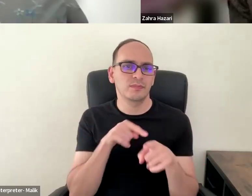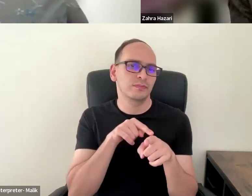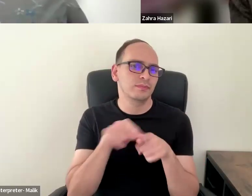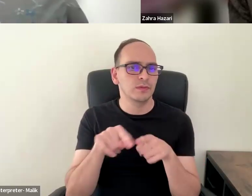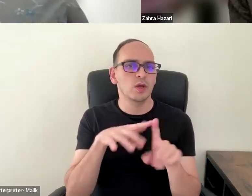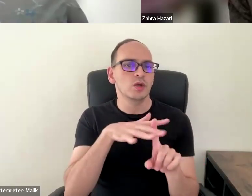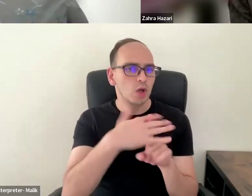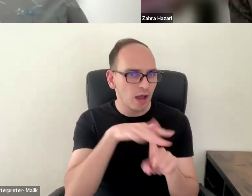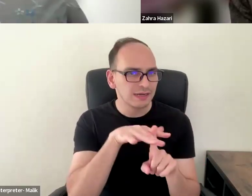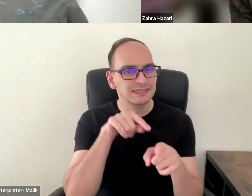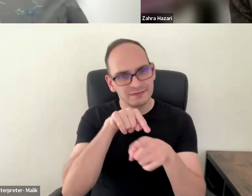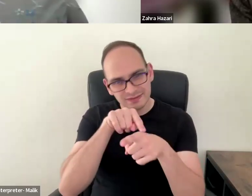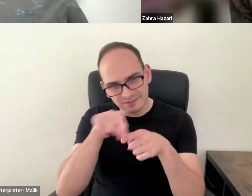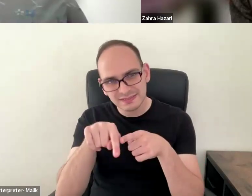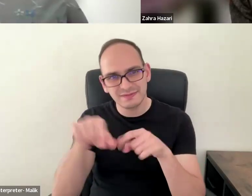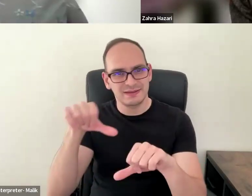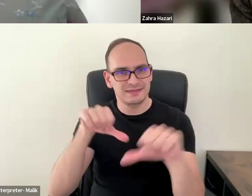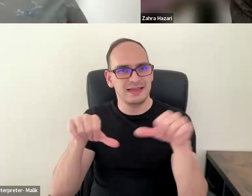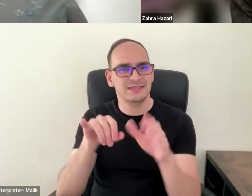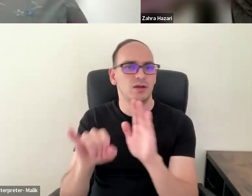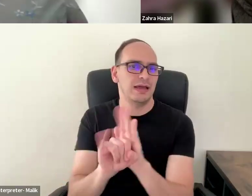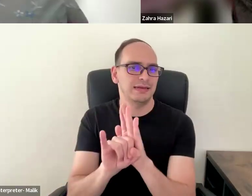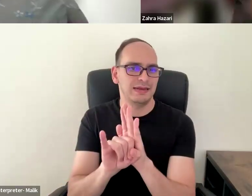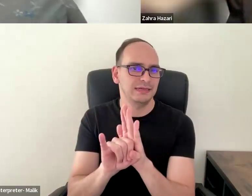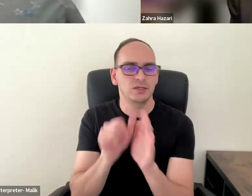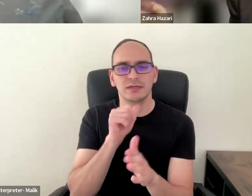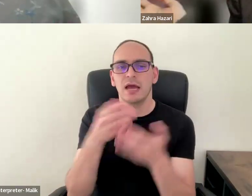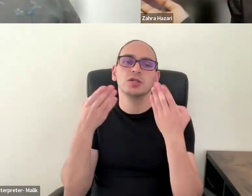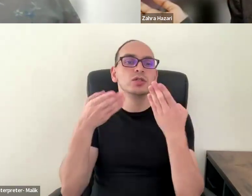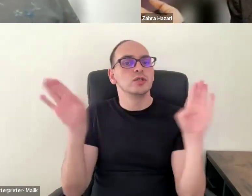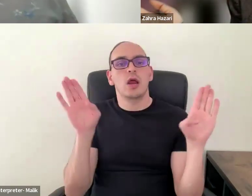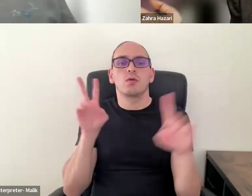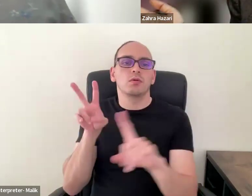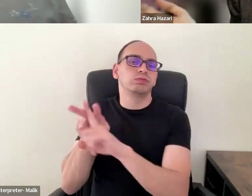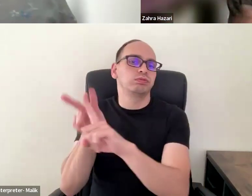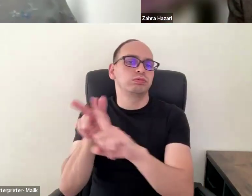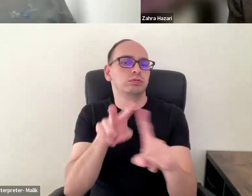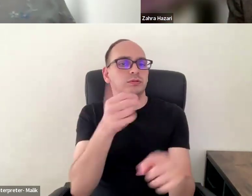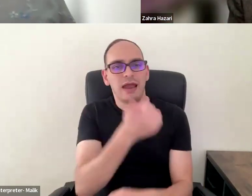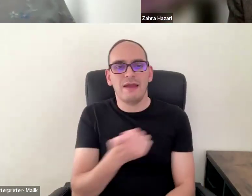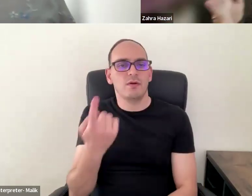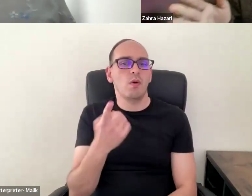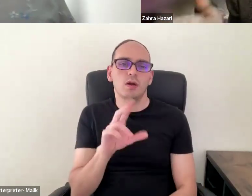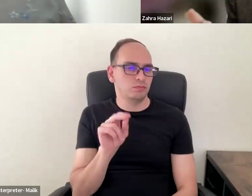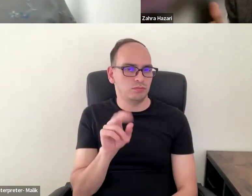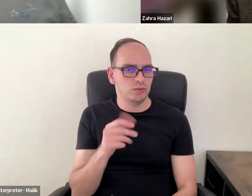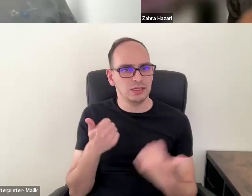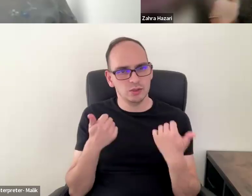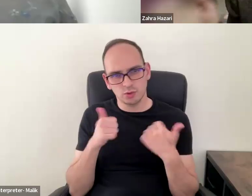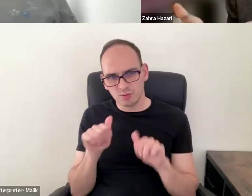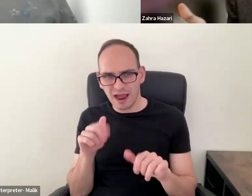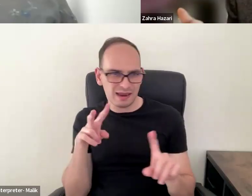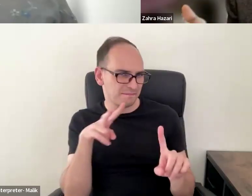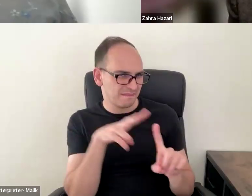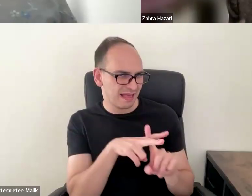of a particular disciplinary study on identity, right? So it's not like generalizable to everything. You can try to like then apply those